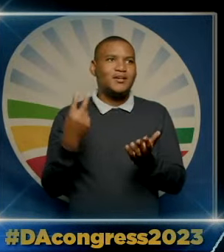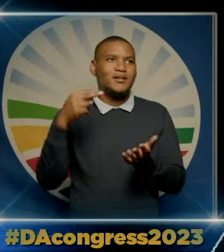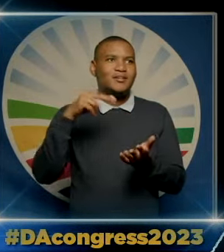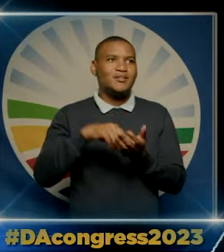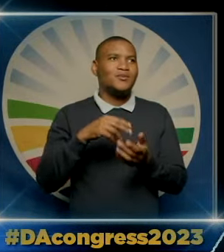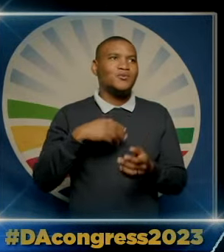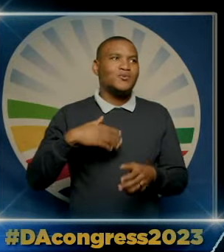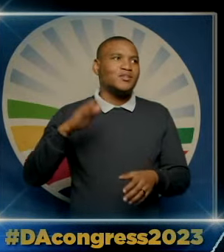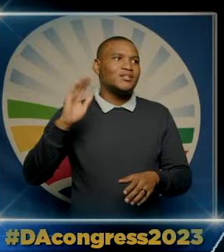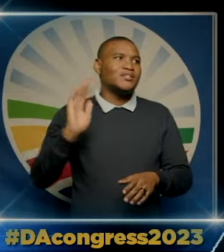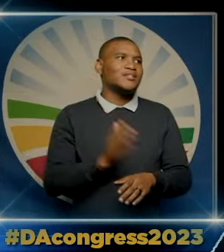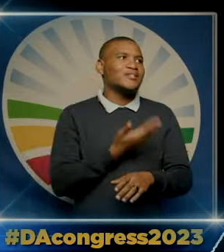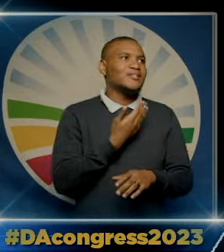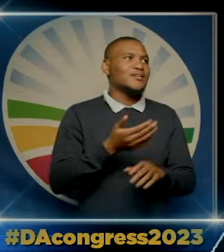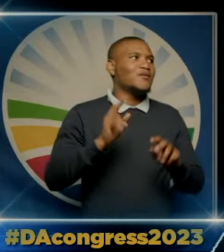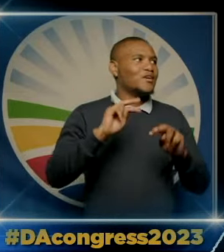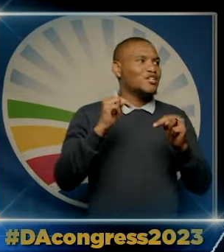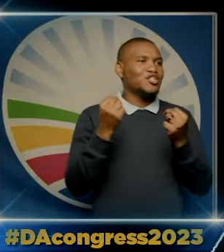national anthem.